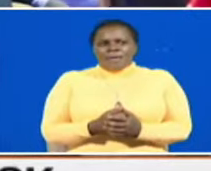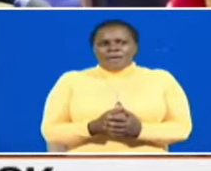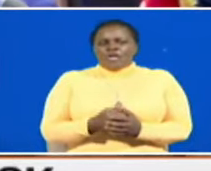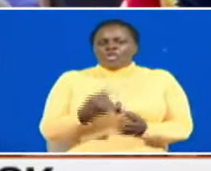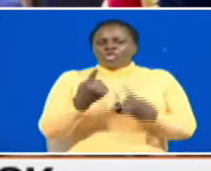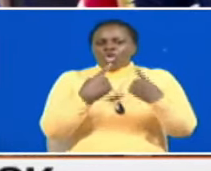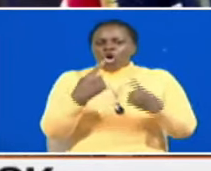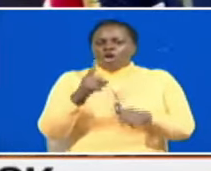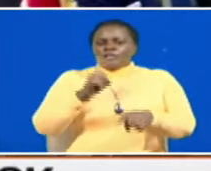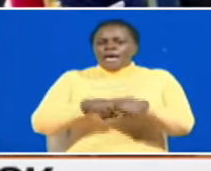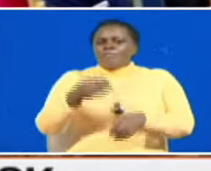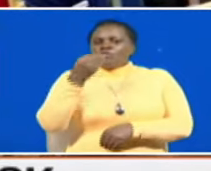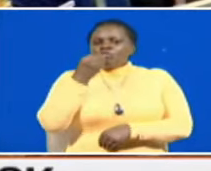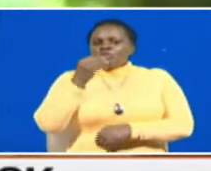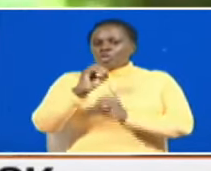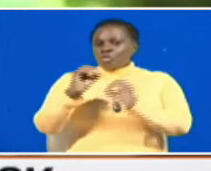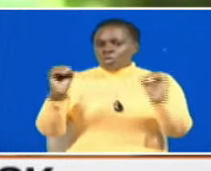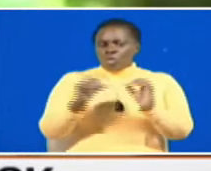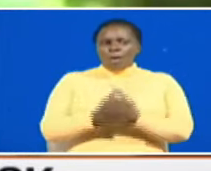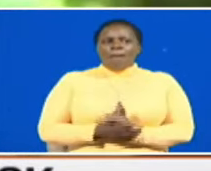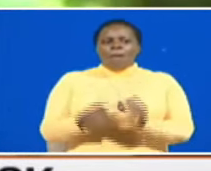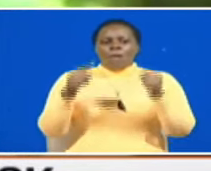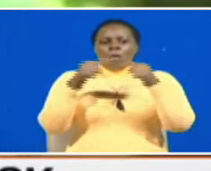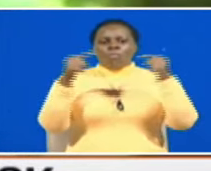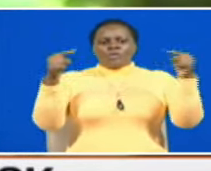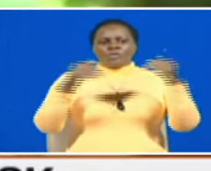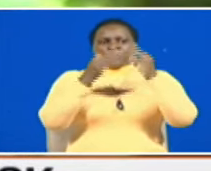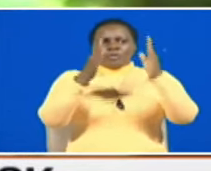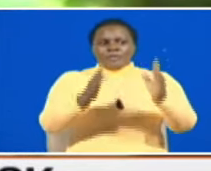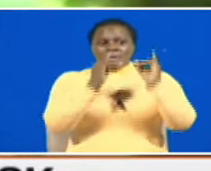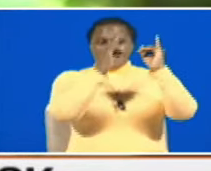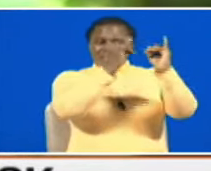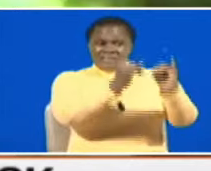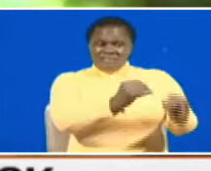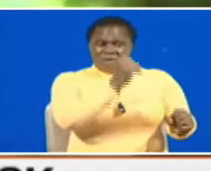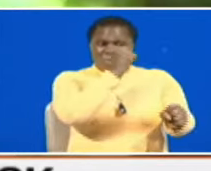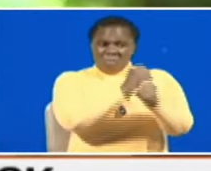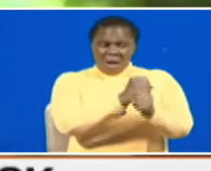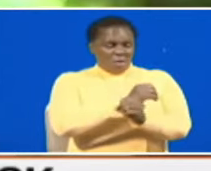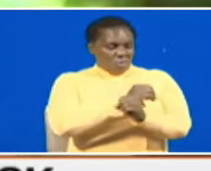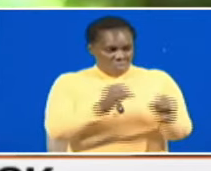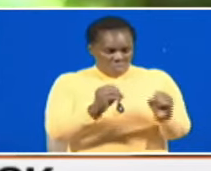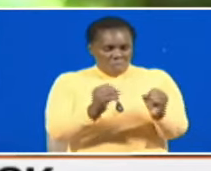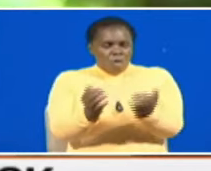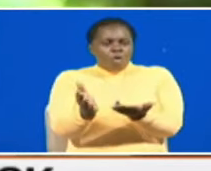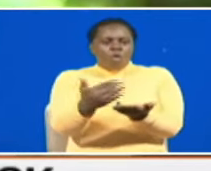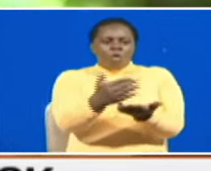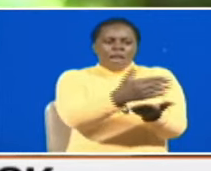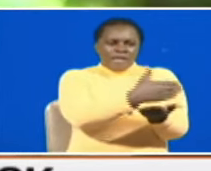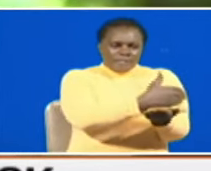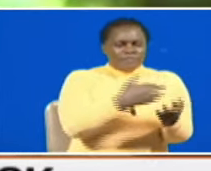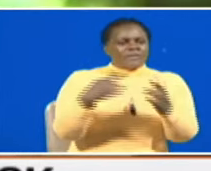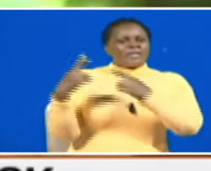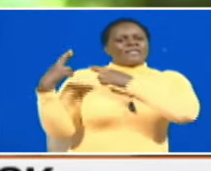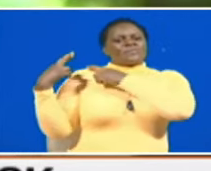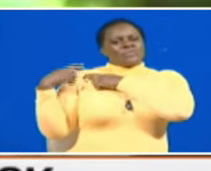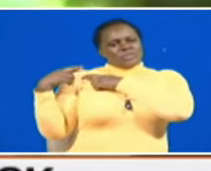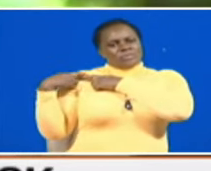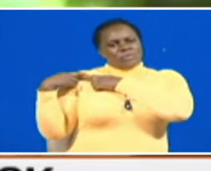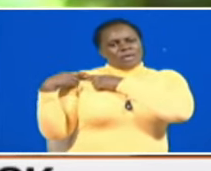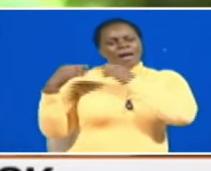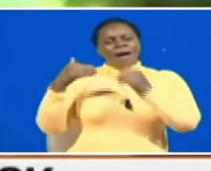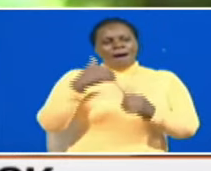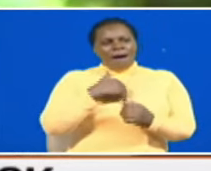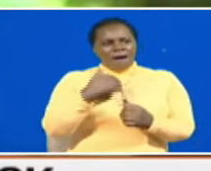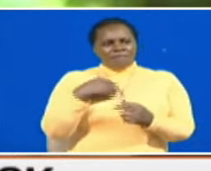"Don't talk with food in your mouth." The opposition leader is not an individual's work. It has to be a collective responsibility. We have